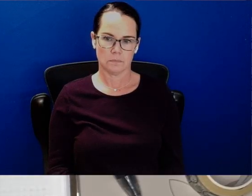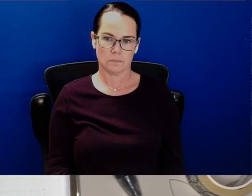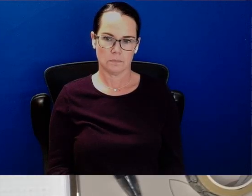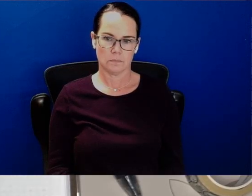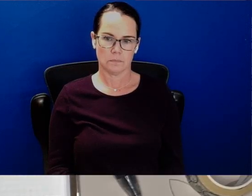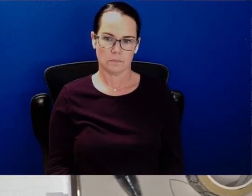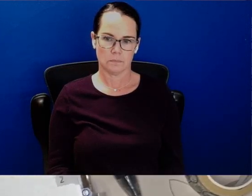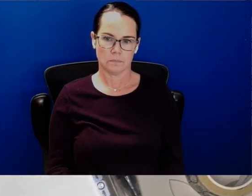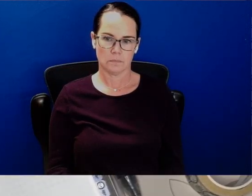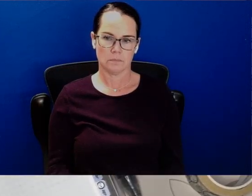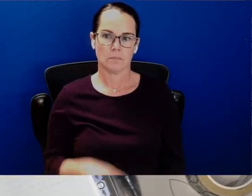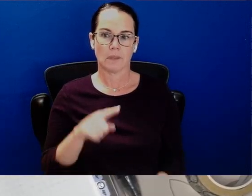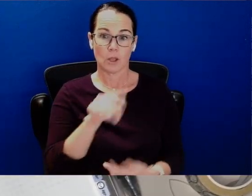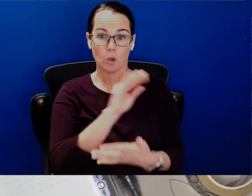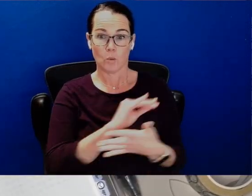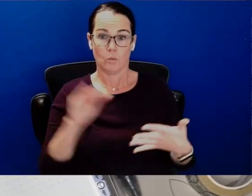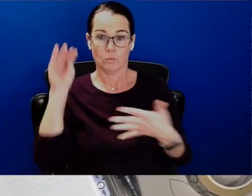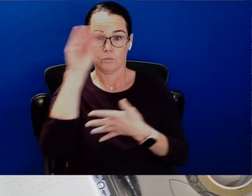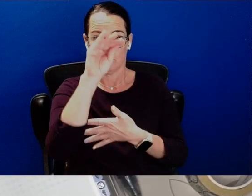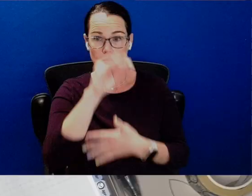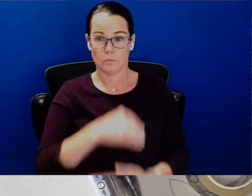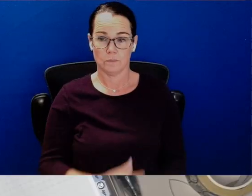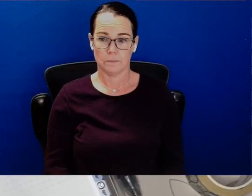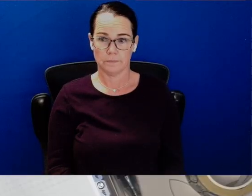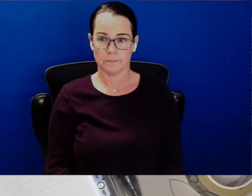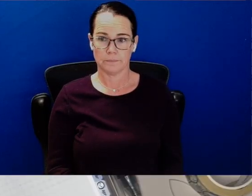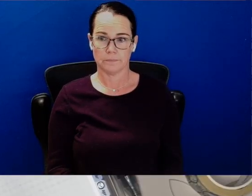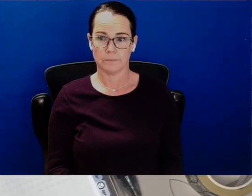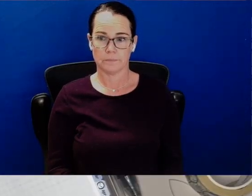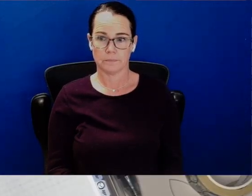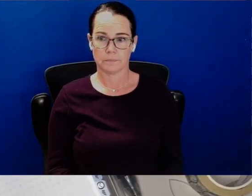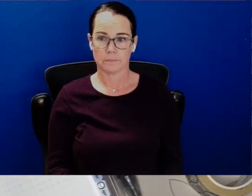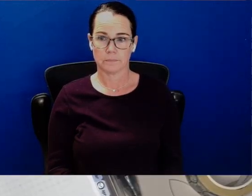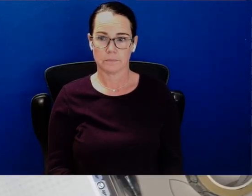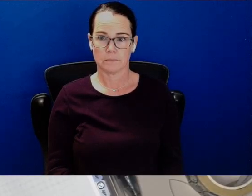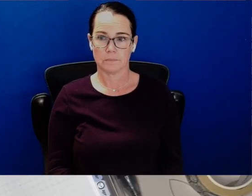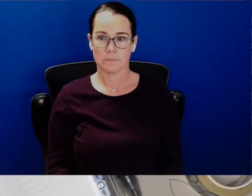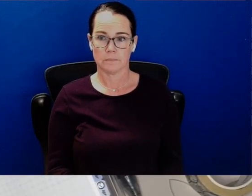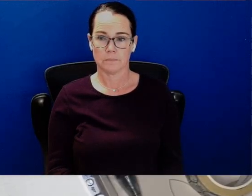Yes. And then you, friend, are going to come up here.